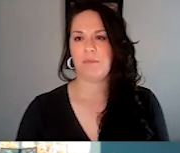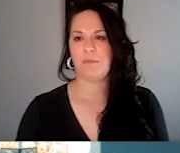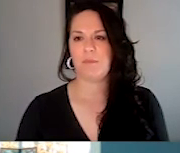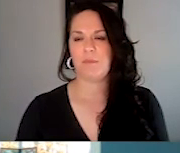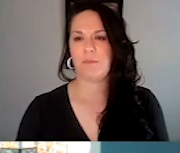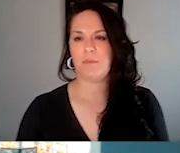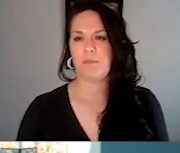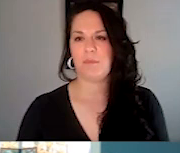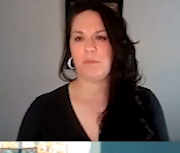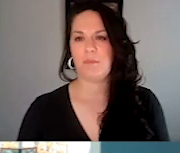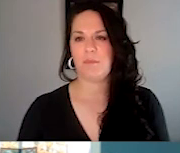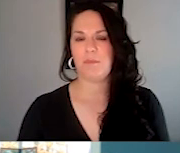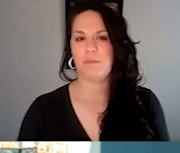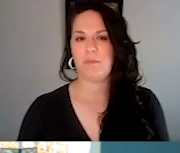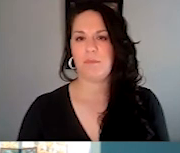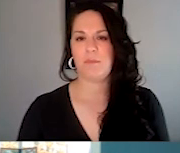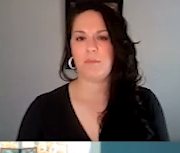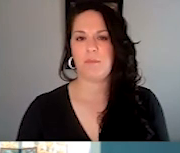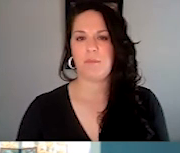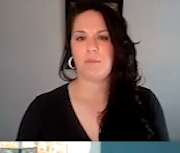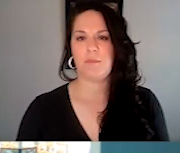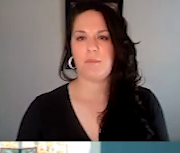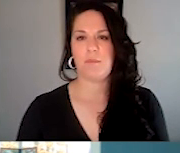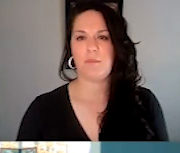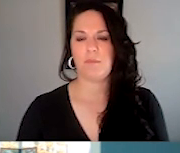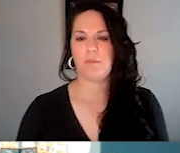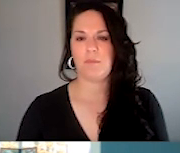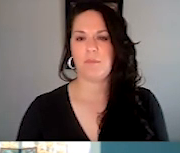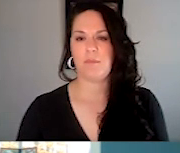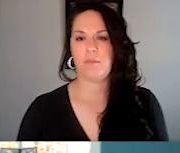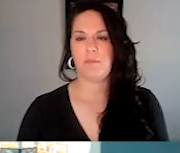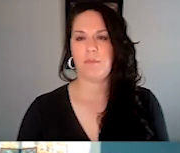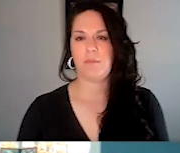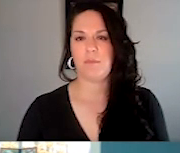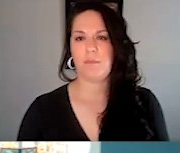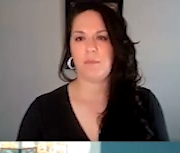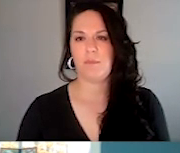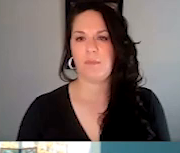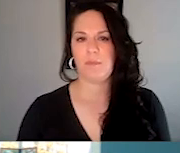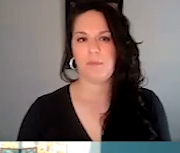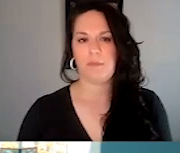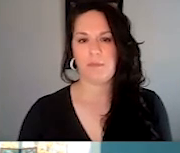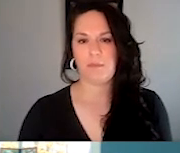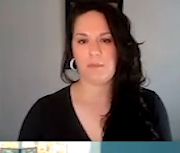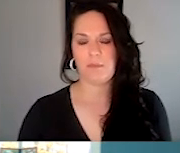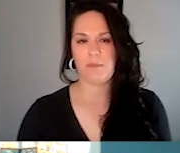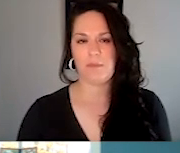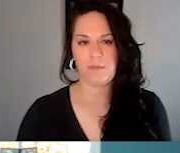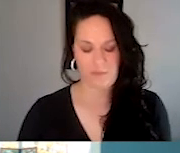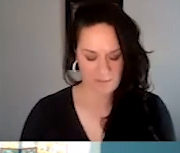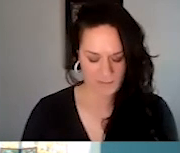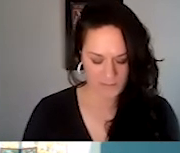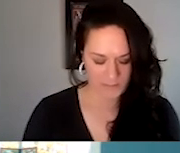the stuff that they collected from all of the environmental scans, from working with youth and